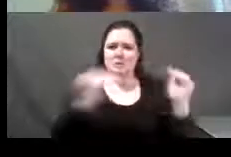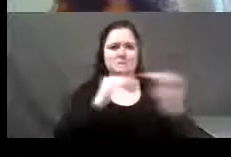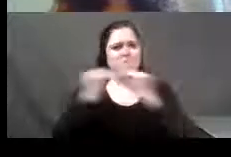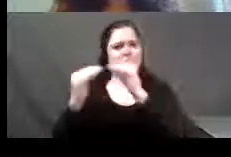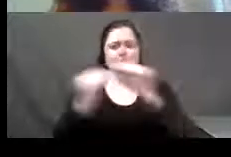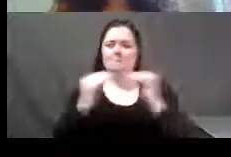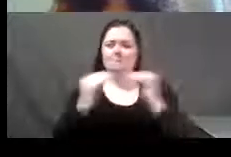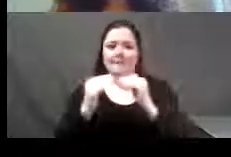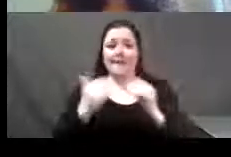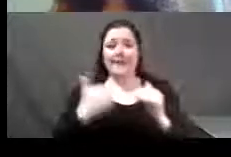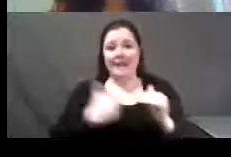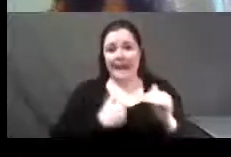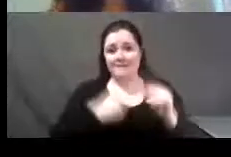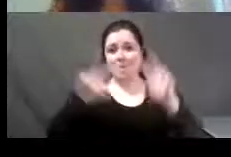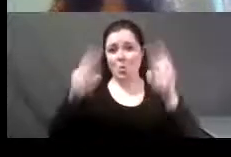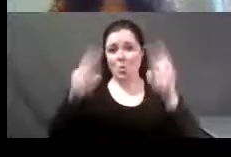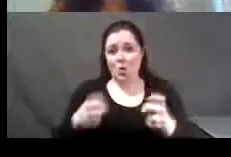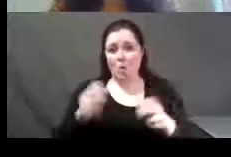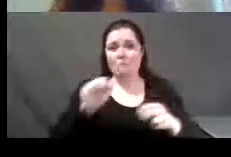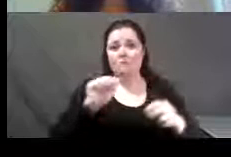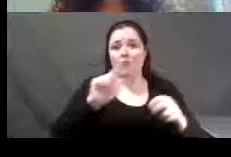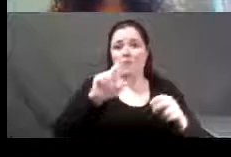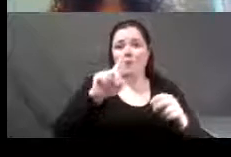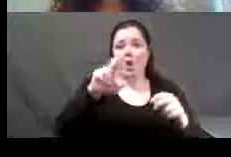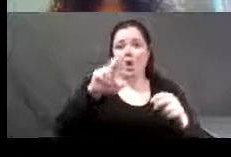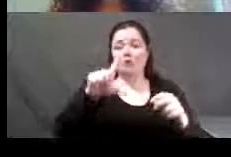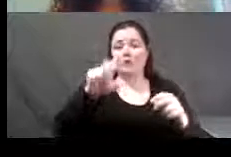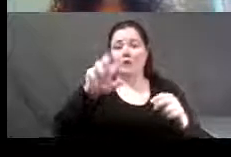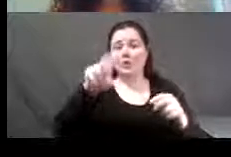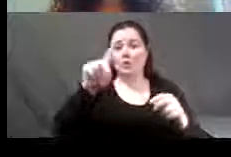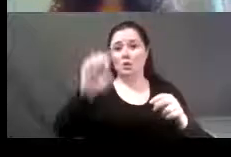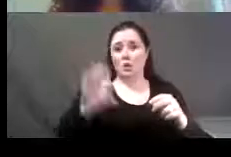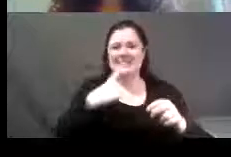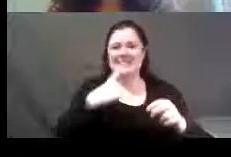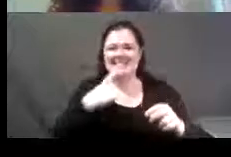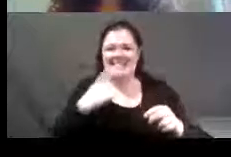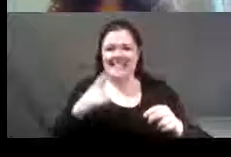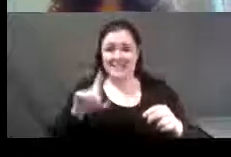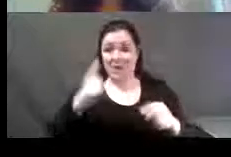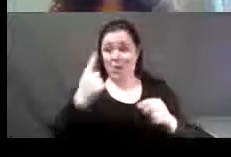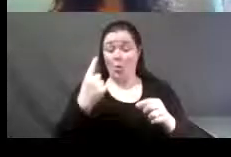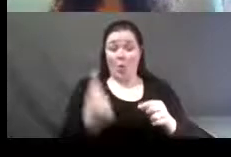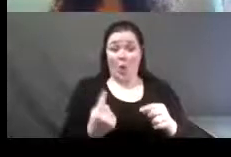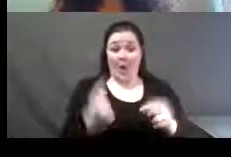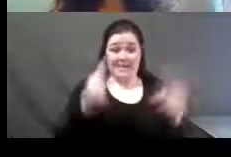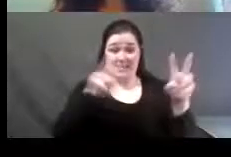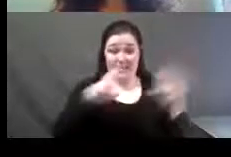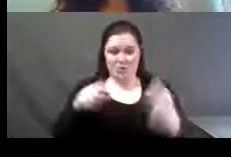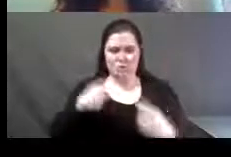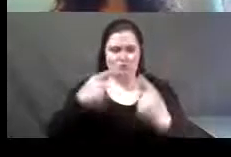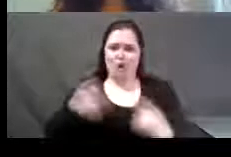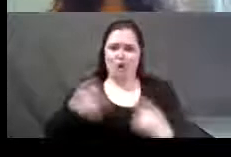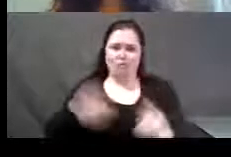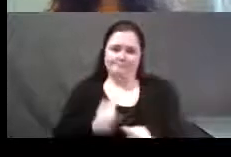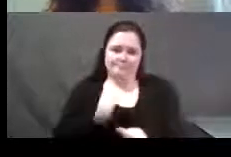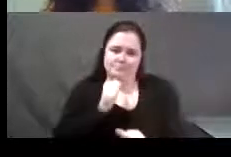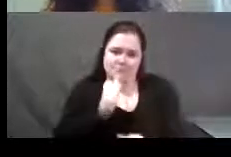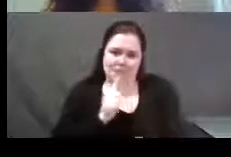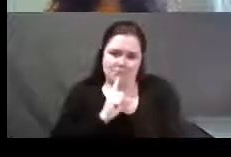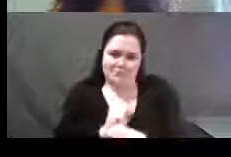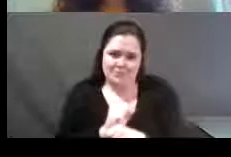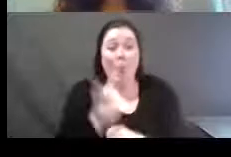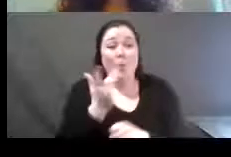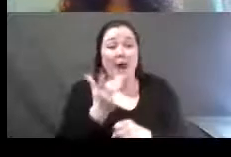quote on here by Audre Lorde that says, there's no such thing as a single issue struggle because we do not live single issues